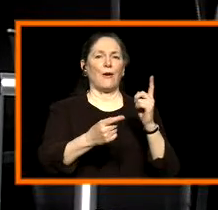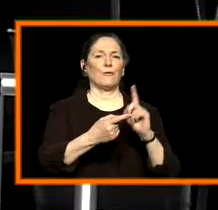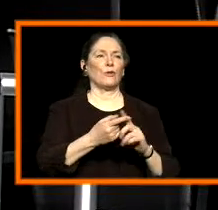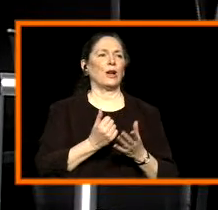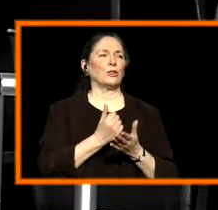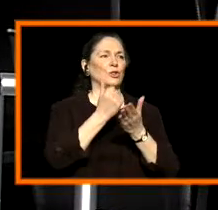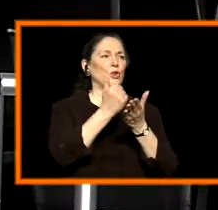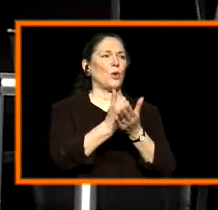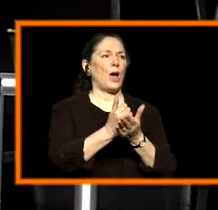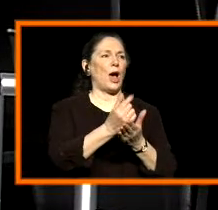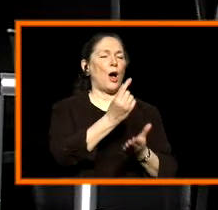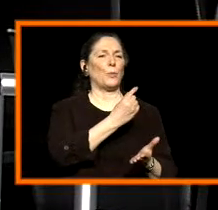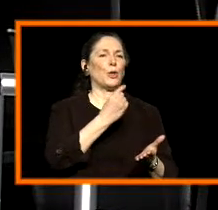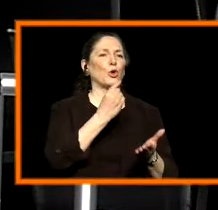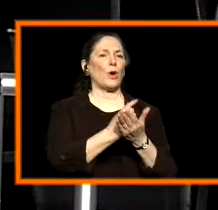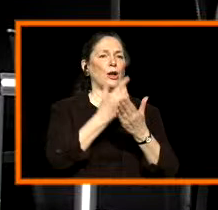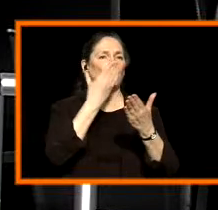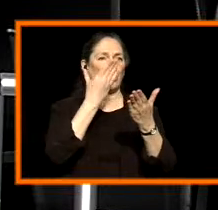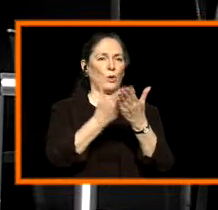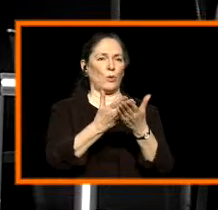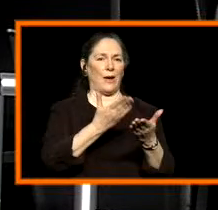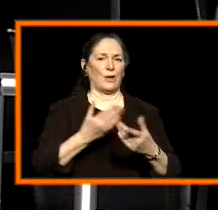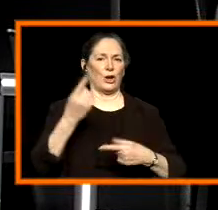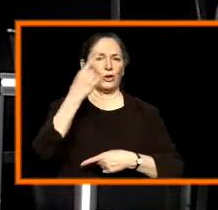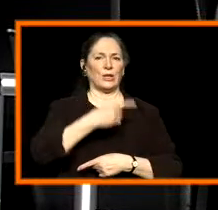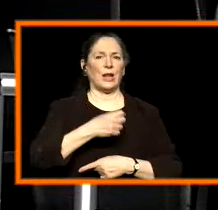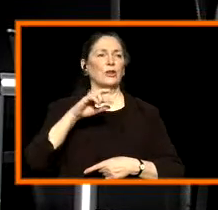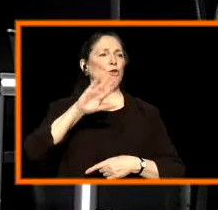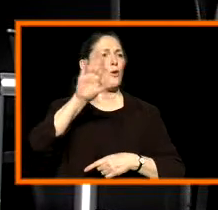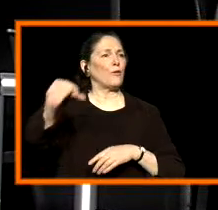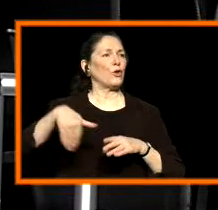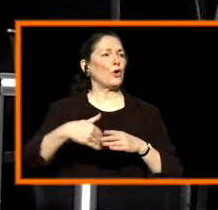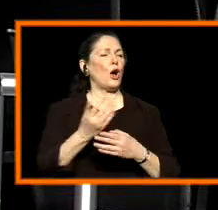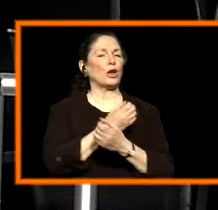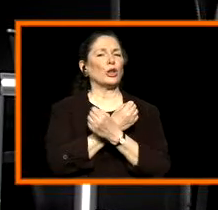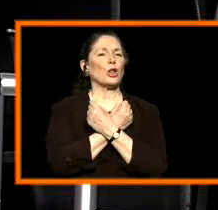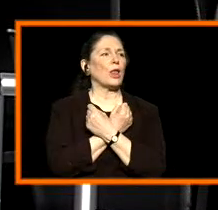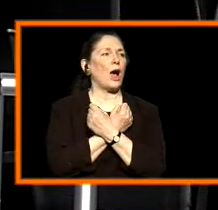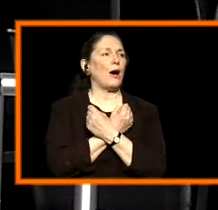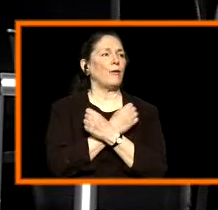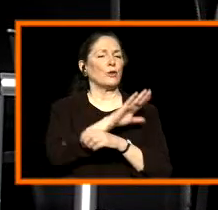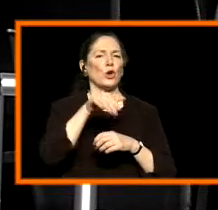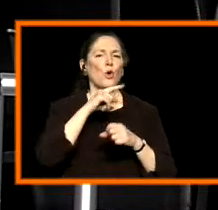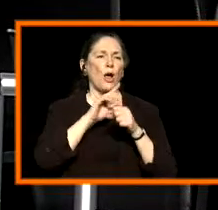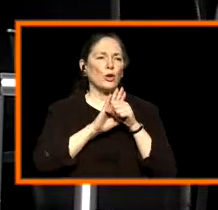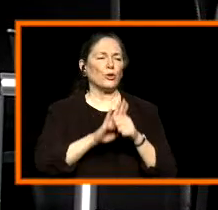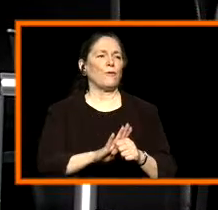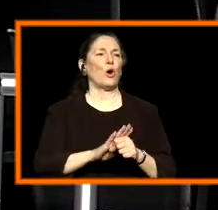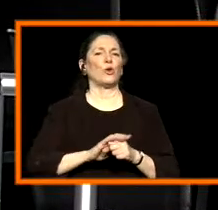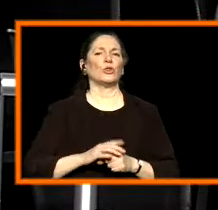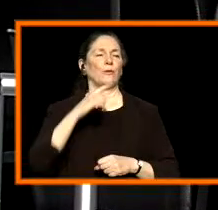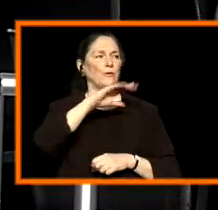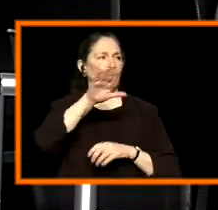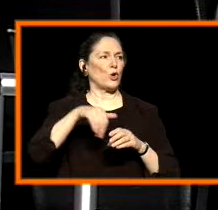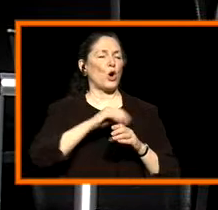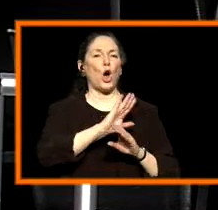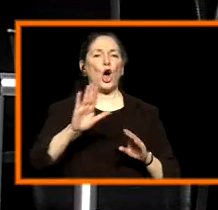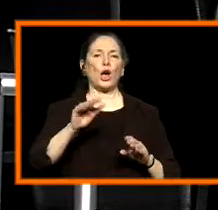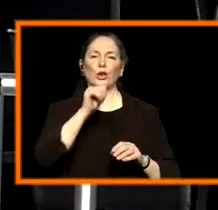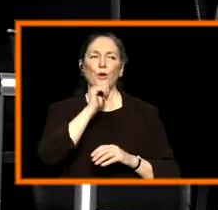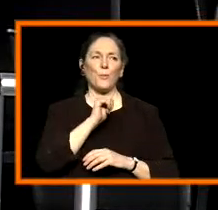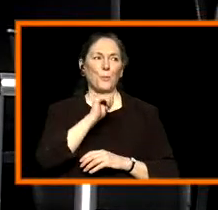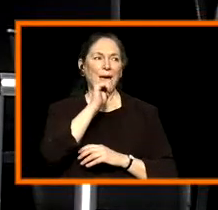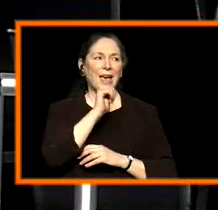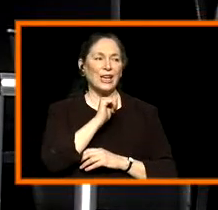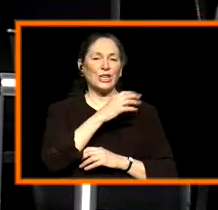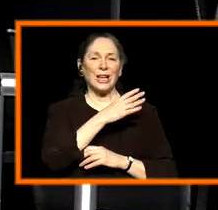to help a graduate get here today. So for all your love, for all your devotion, for all your